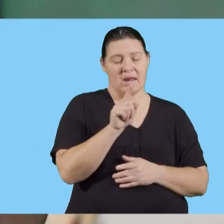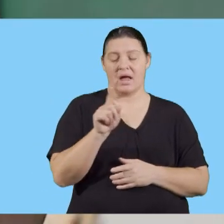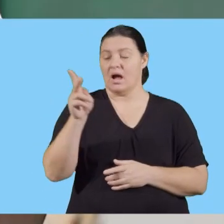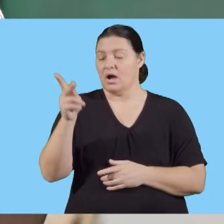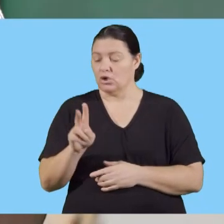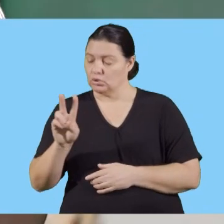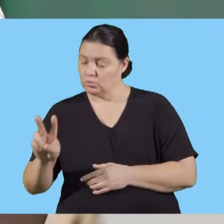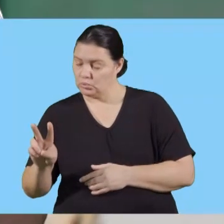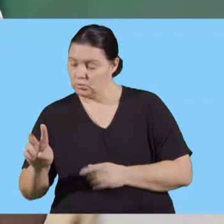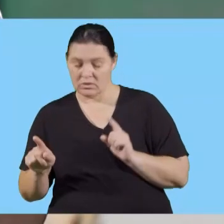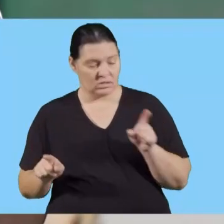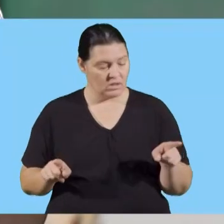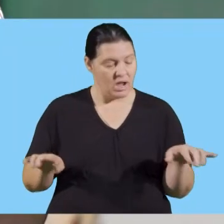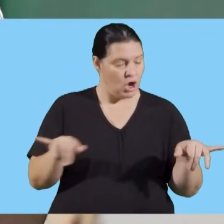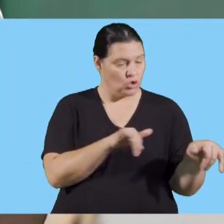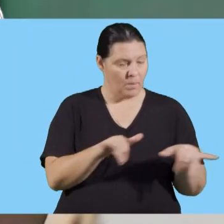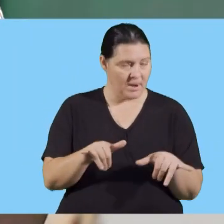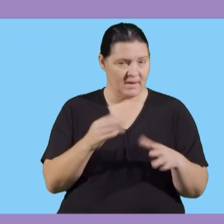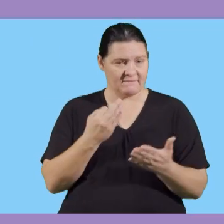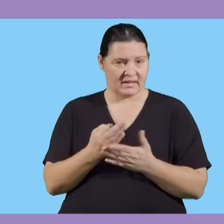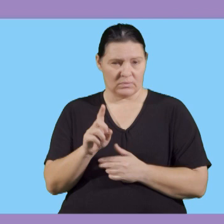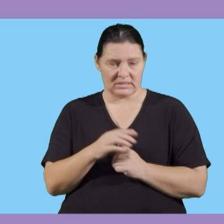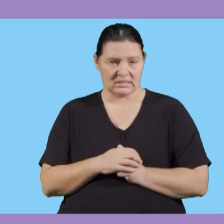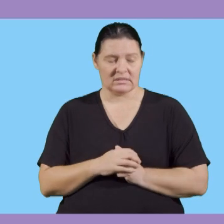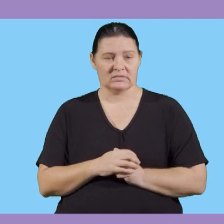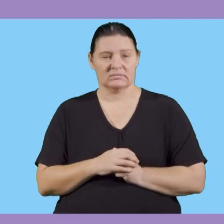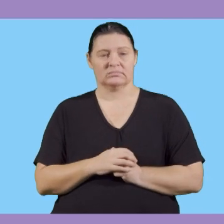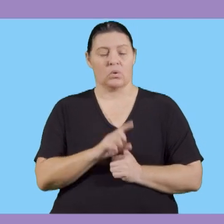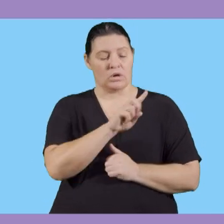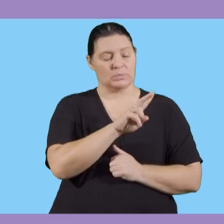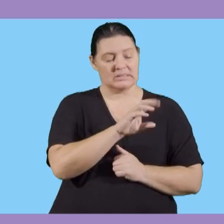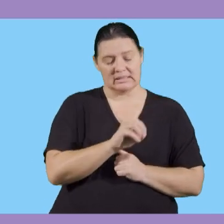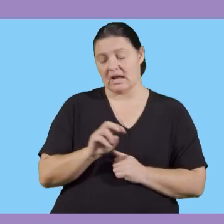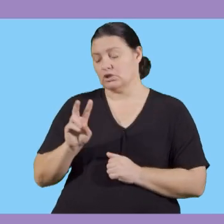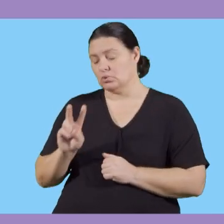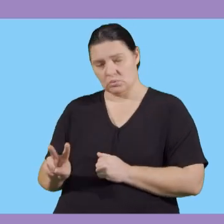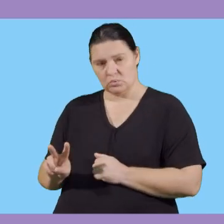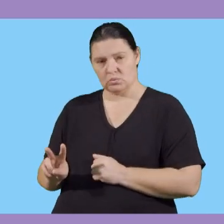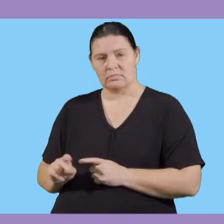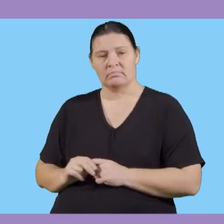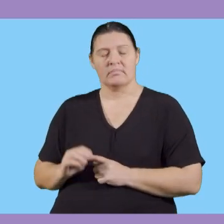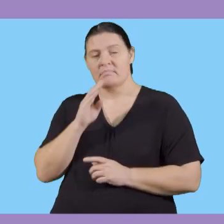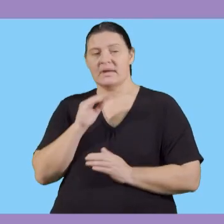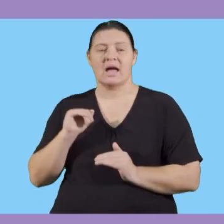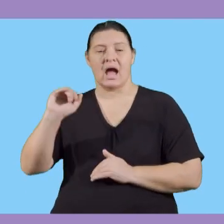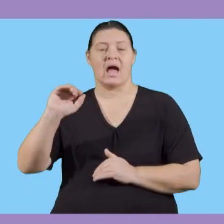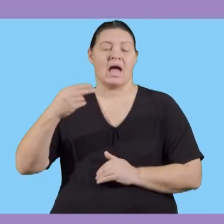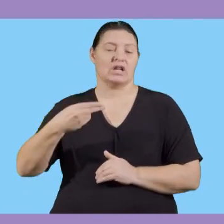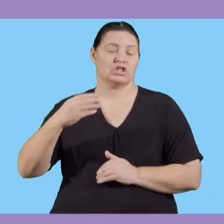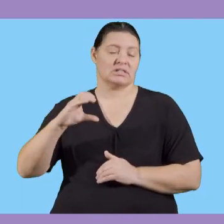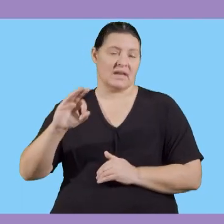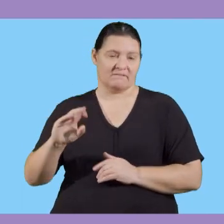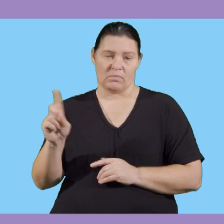them by finding the highest common factor. And between 120 and 2, the highest